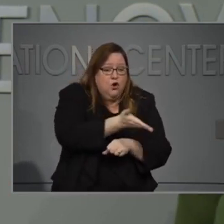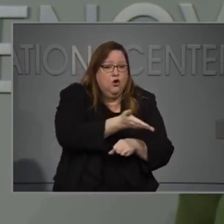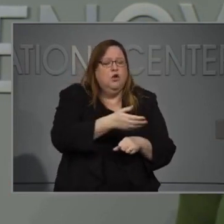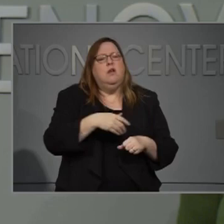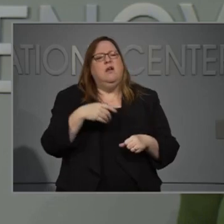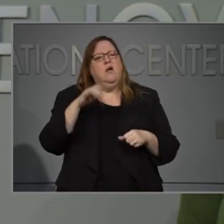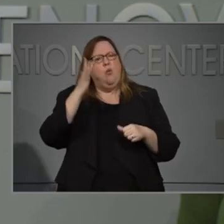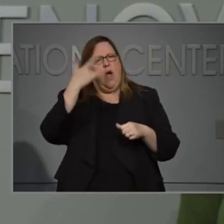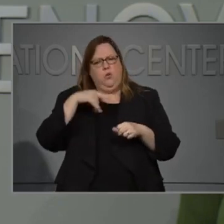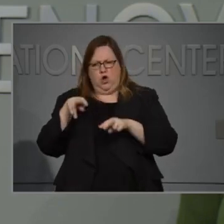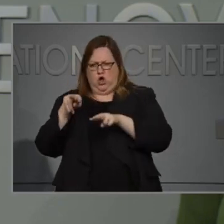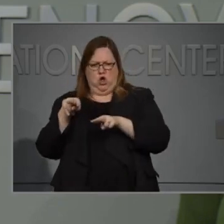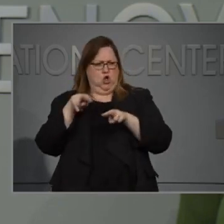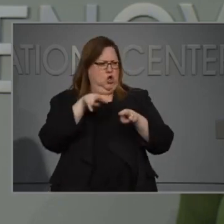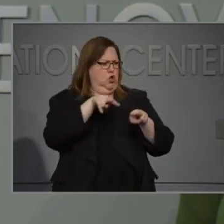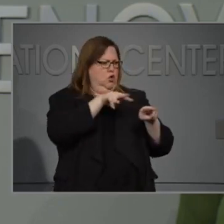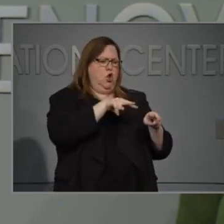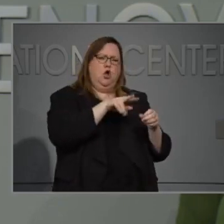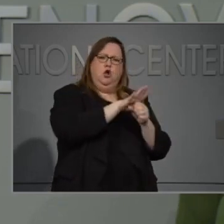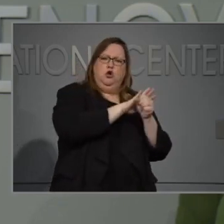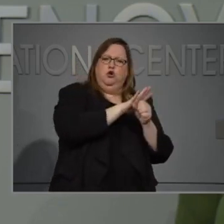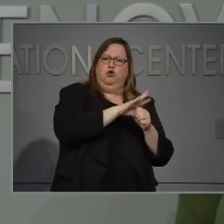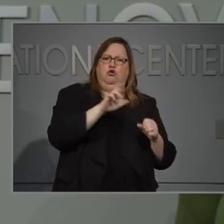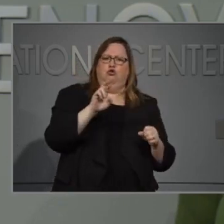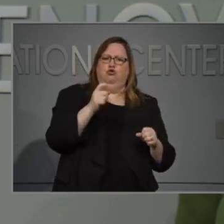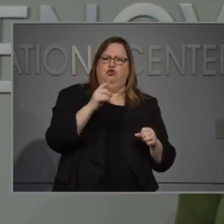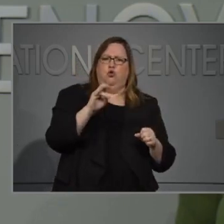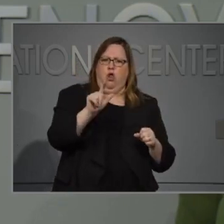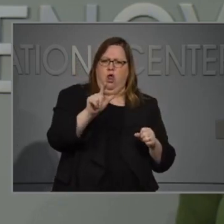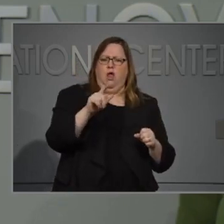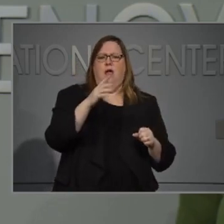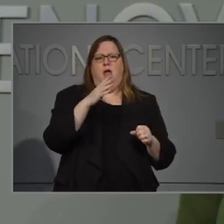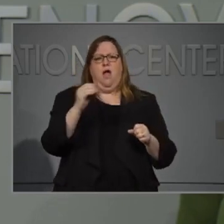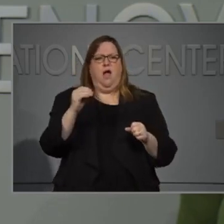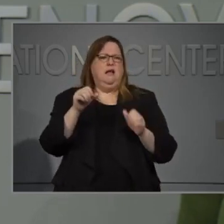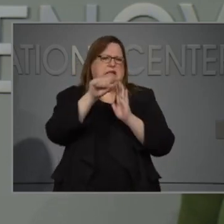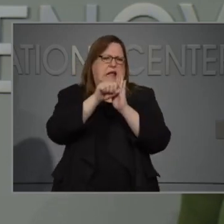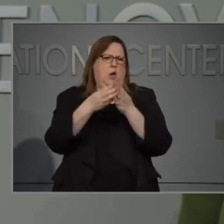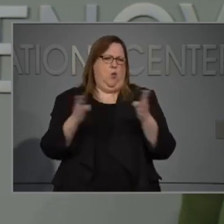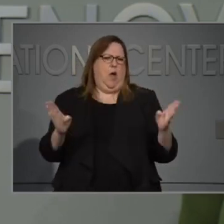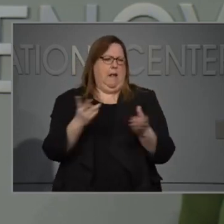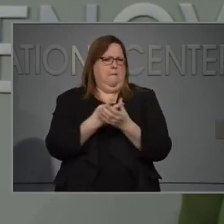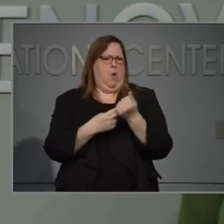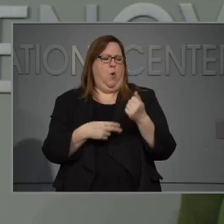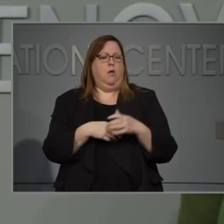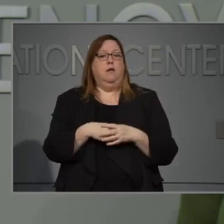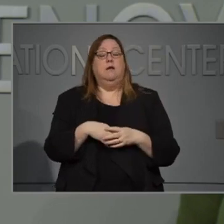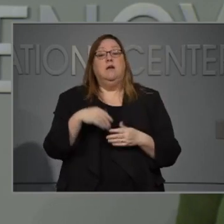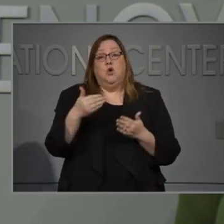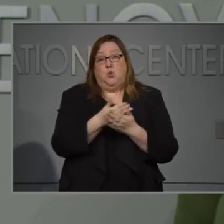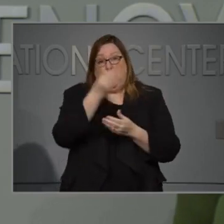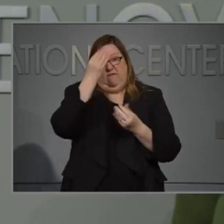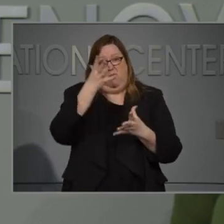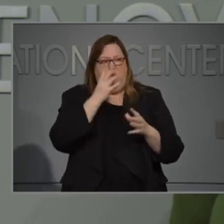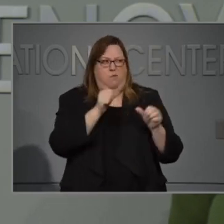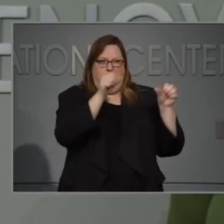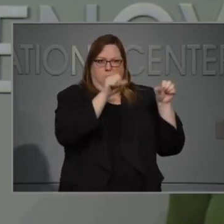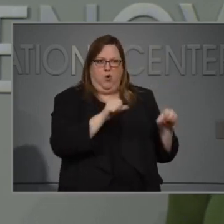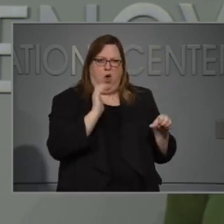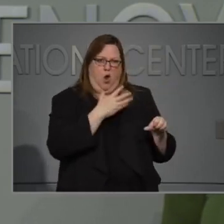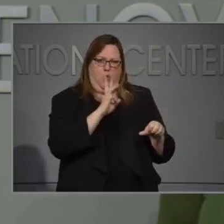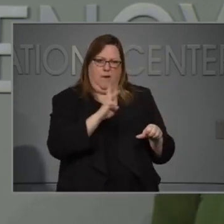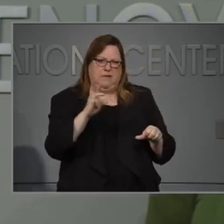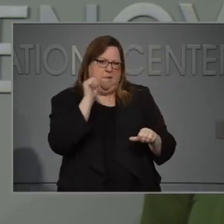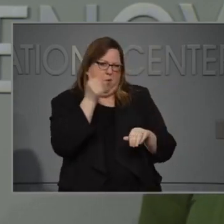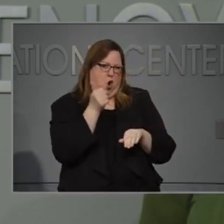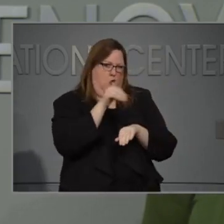putting additional information about hospitals up on our website as early as tomorrow night, so stay tuned for that. But as we